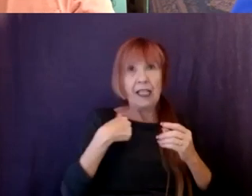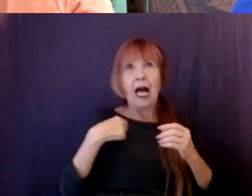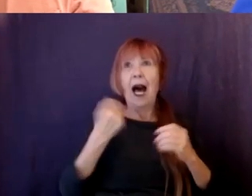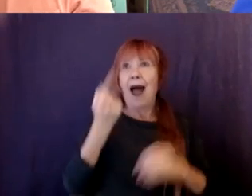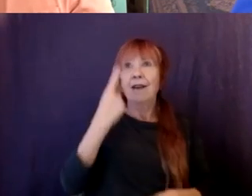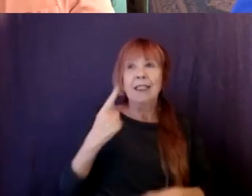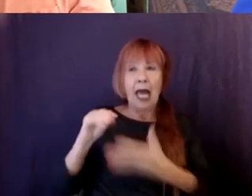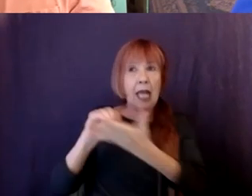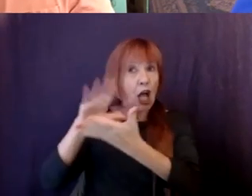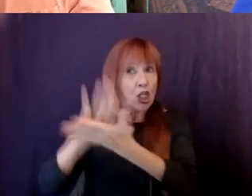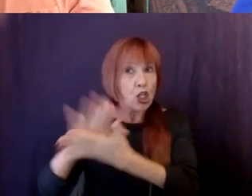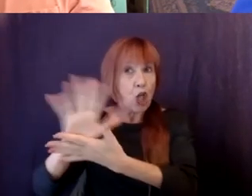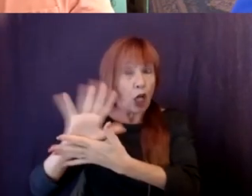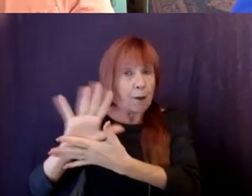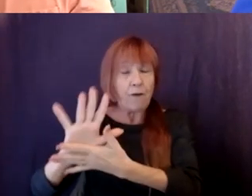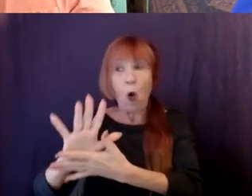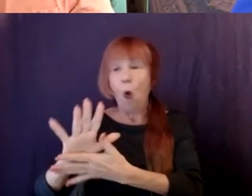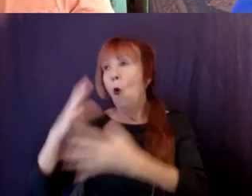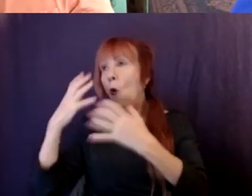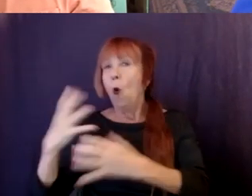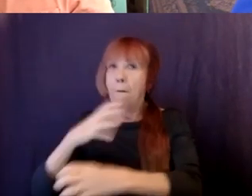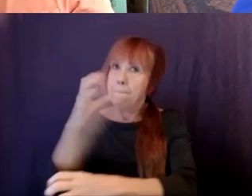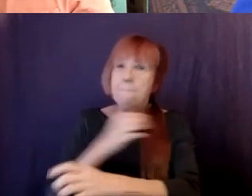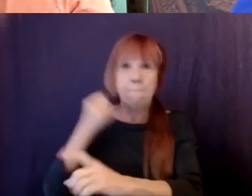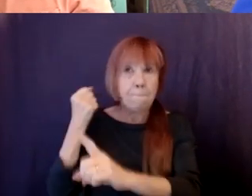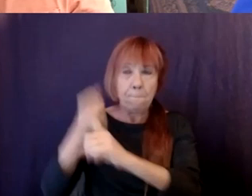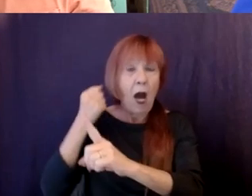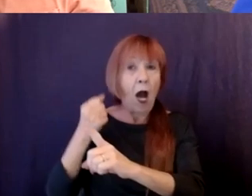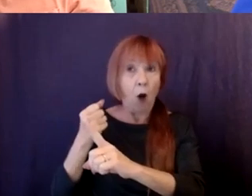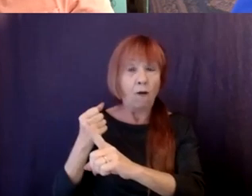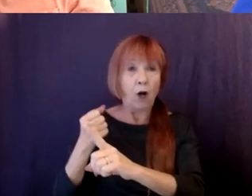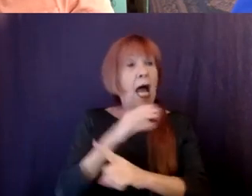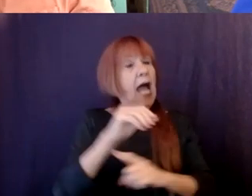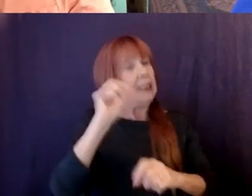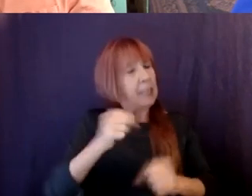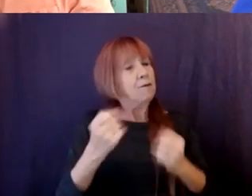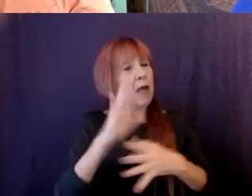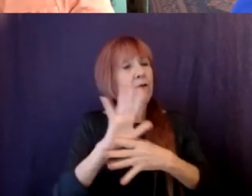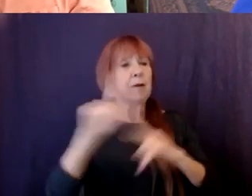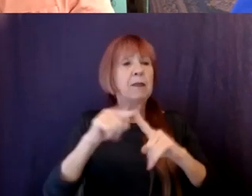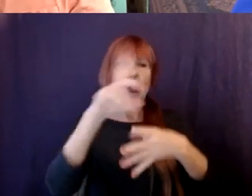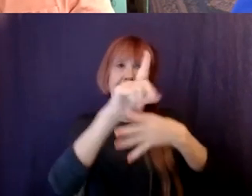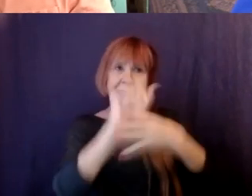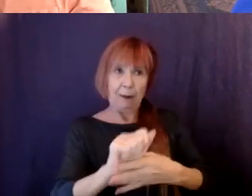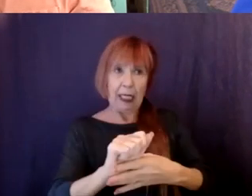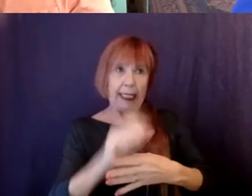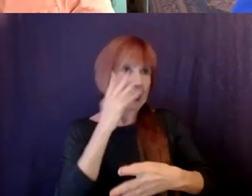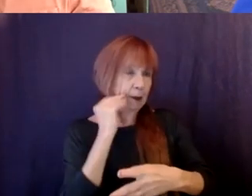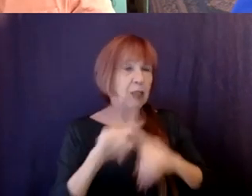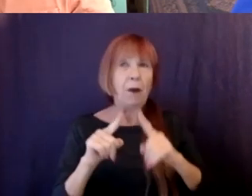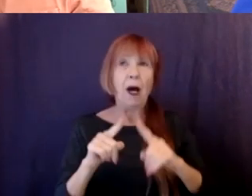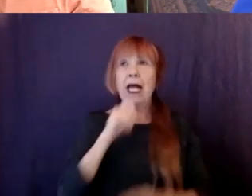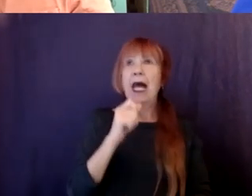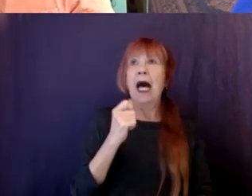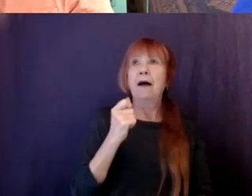film is, but that although there have been films around the disability experience, there wasn't one that I